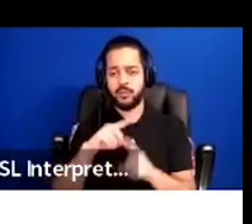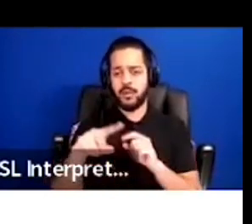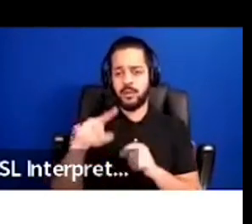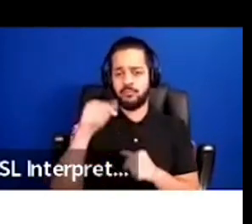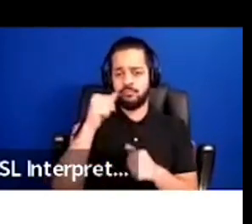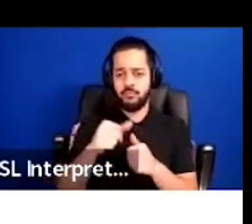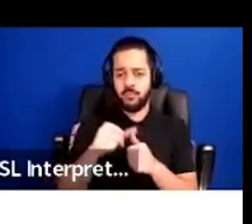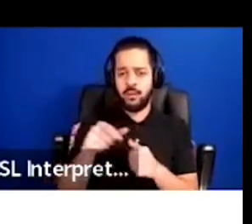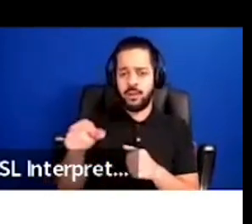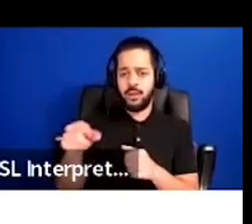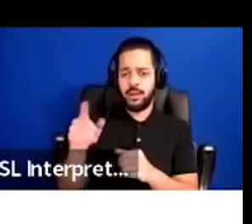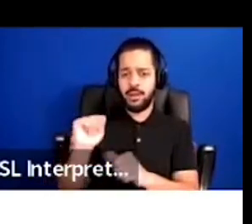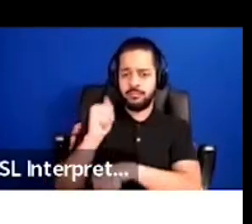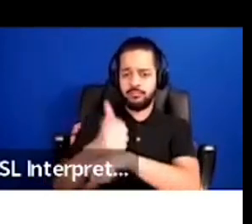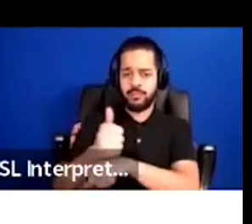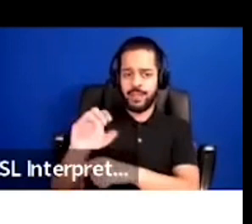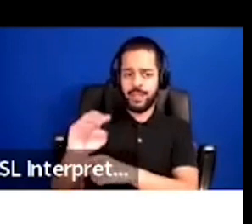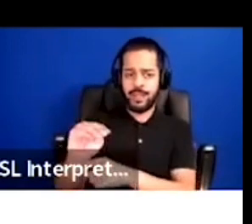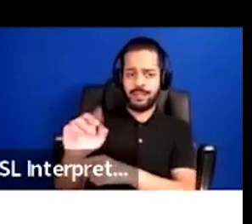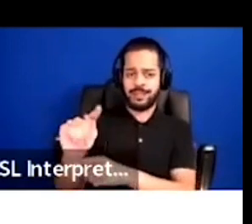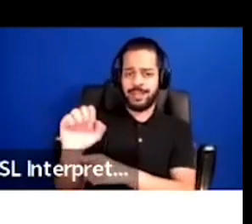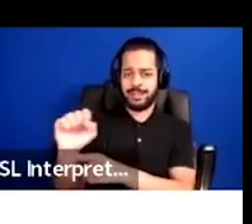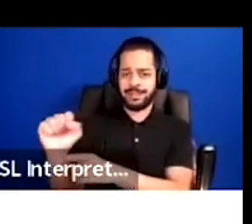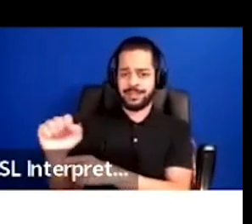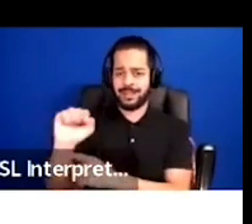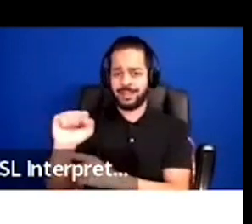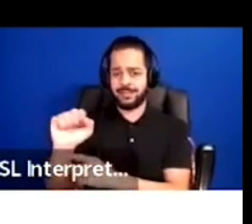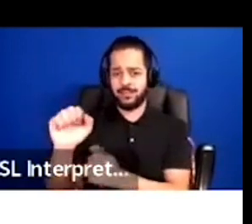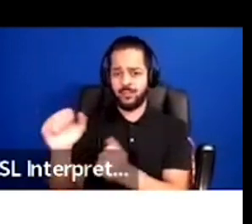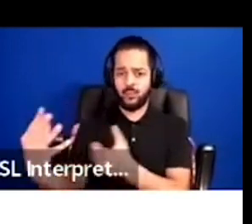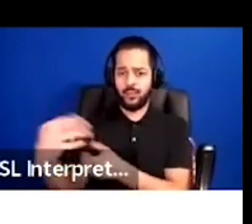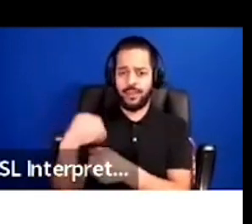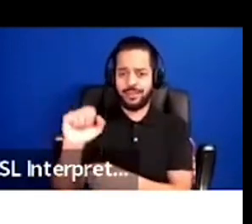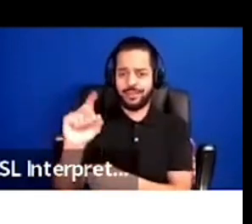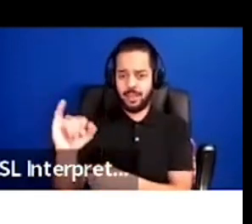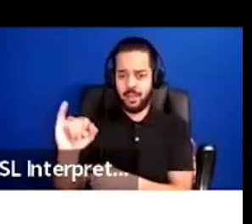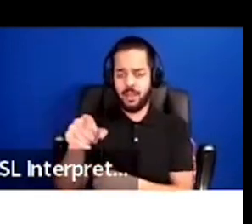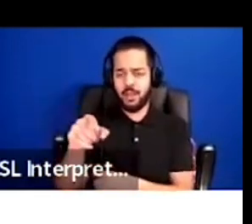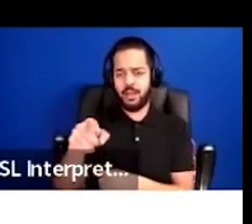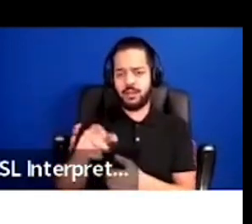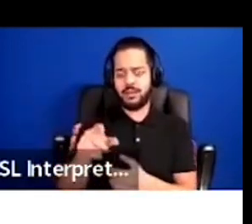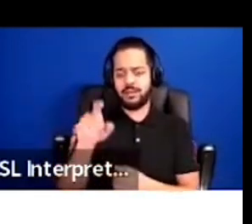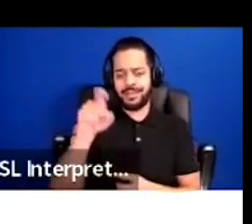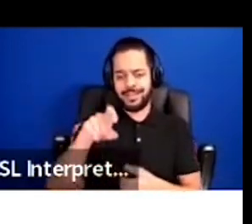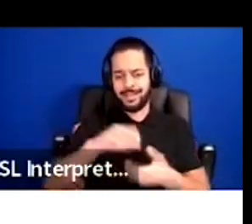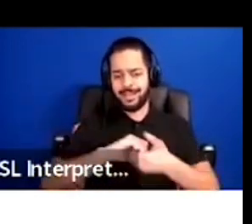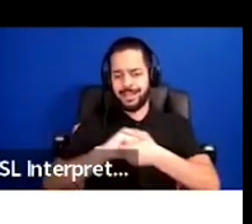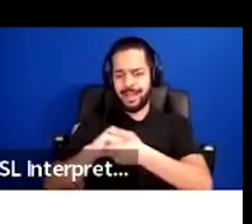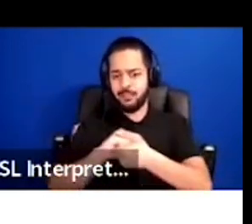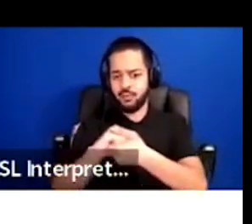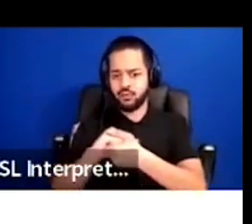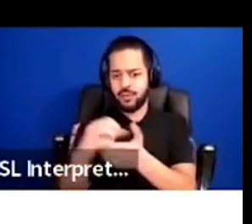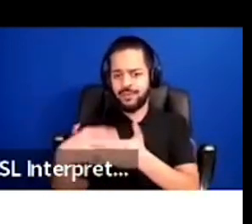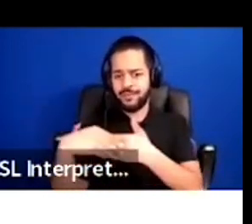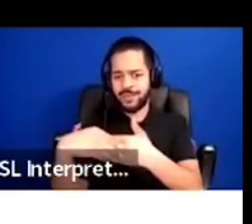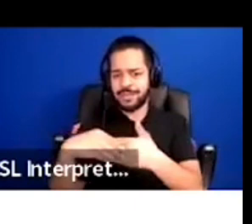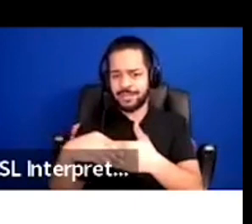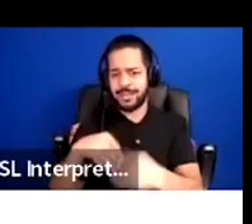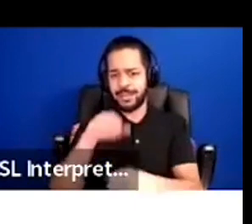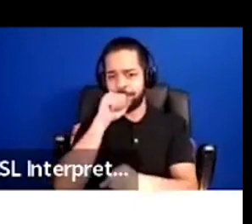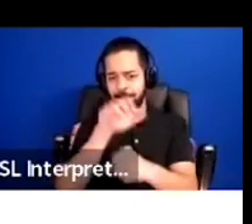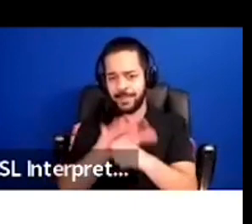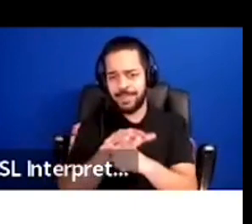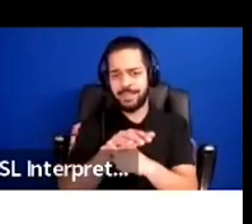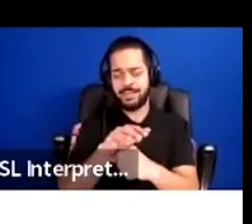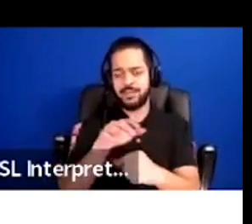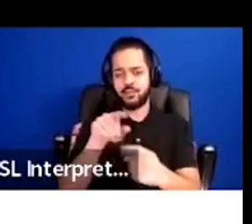of specially designed instruction is an ongoing process that requires collaboration, flexibility, and a commitment to meet the unique needs